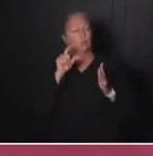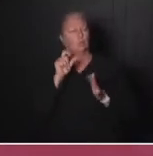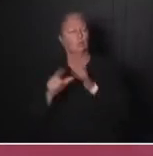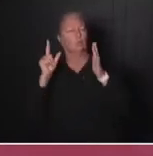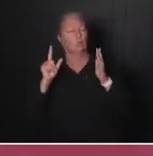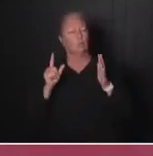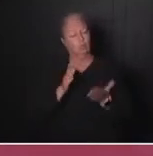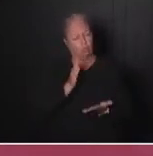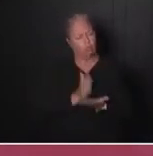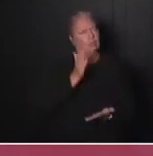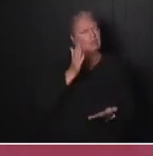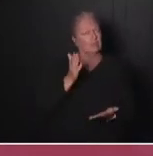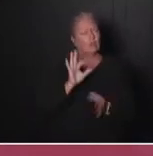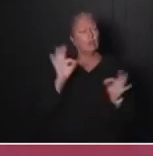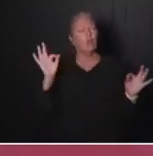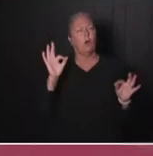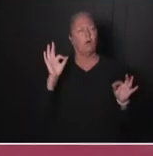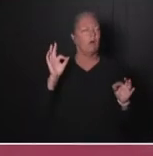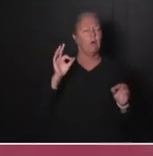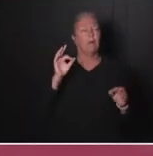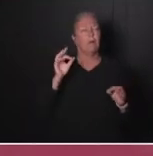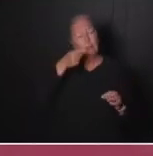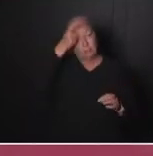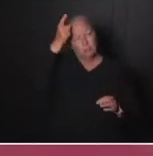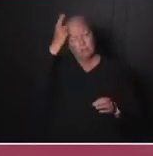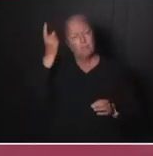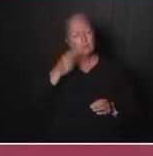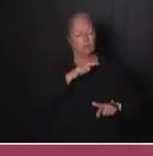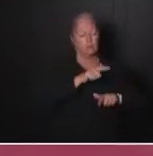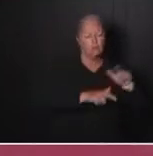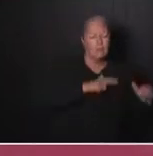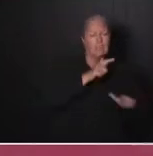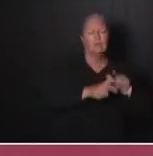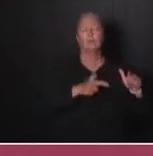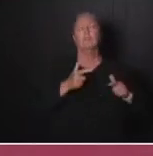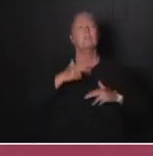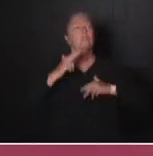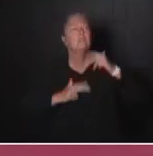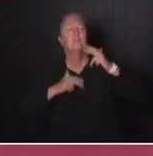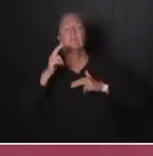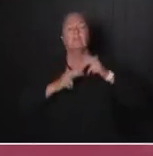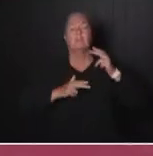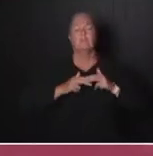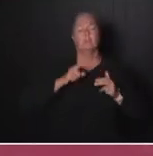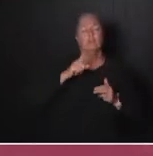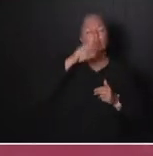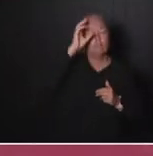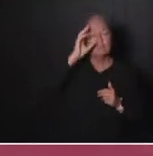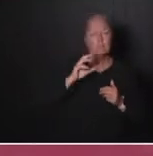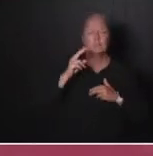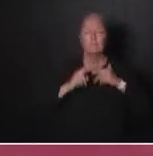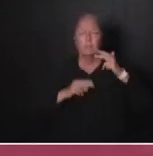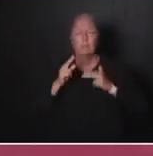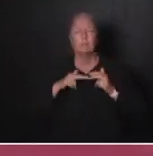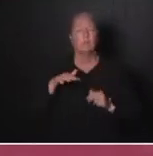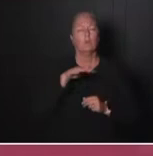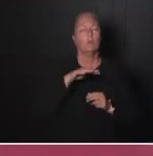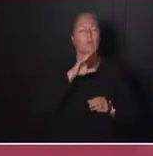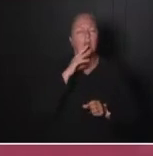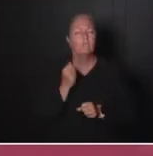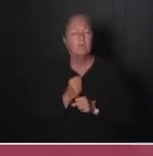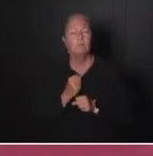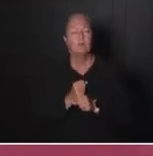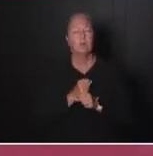things. Infrastructure, transport, communications, regional development, local government.